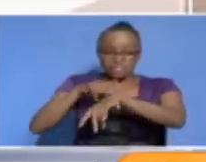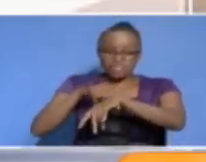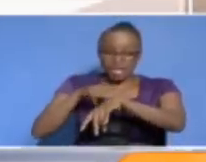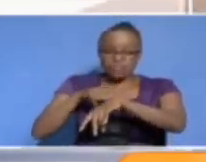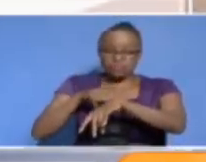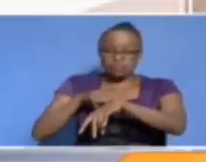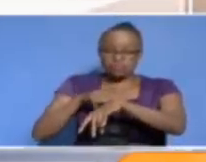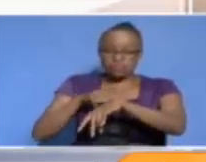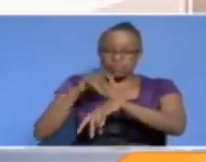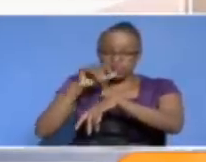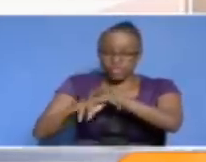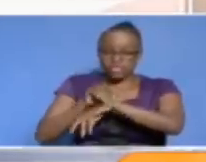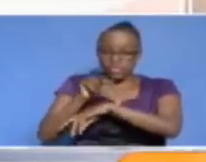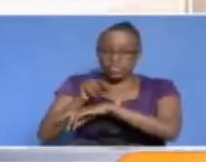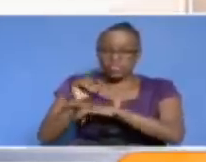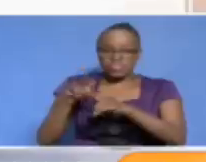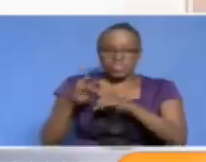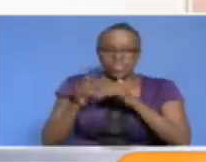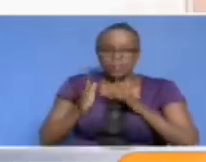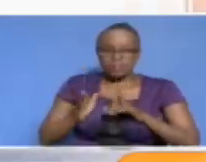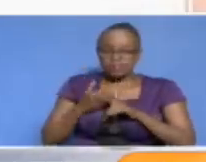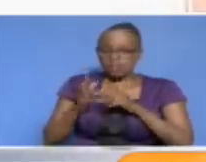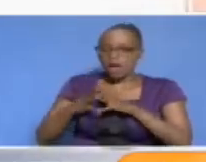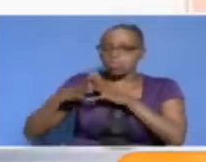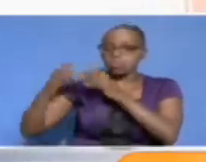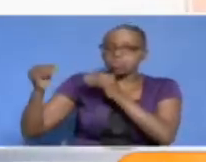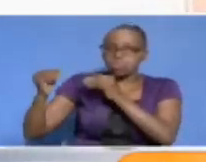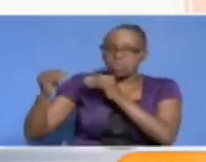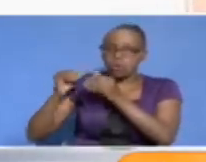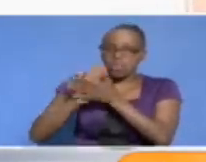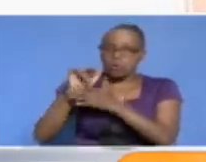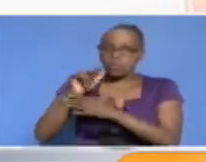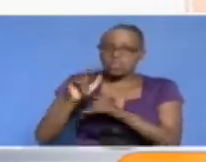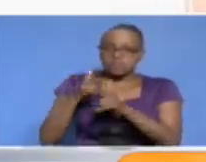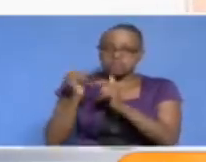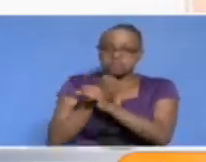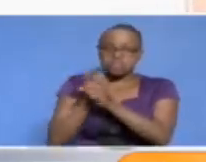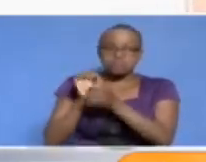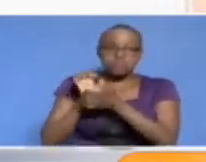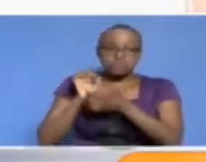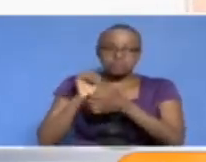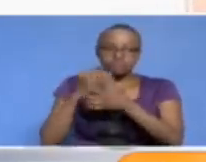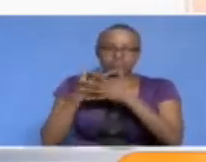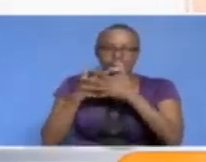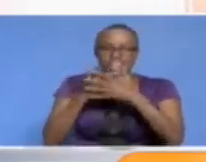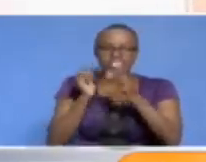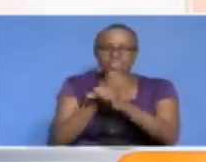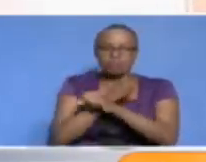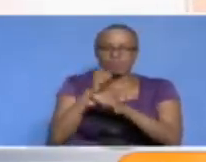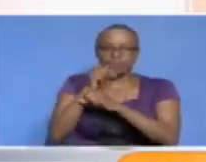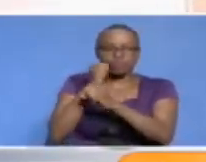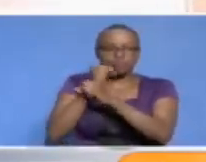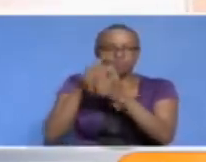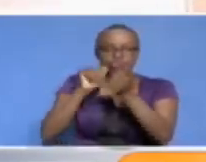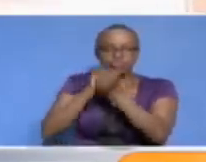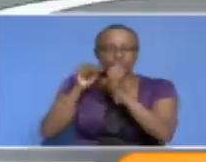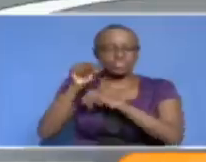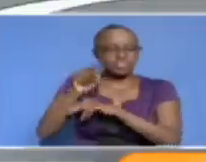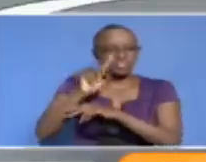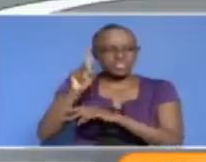gets one, the culprit has escaped because without it, no arrest can be made. What will you do to change